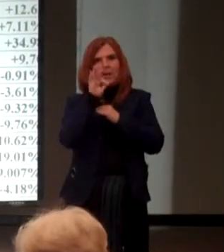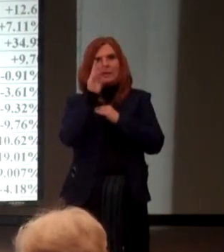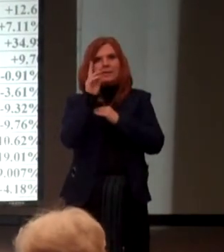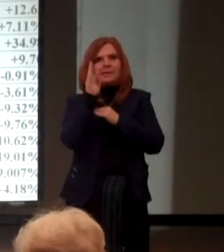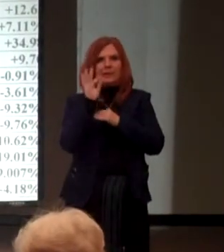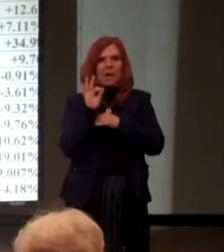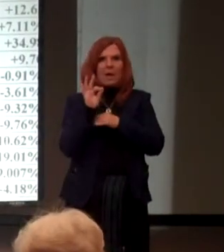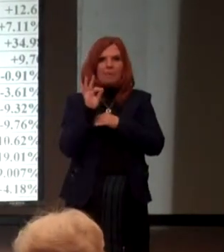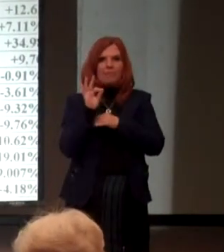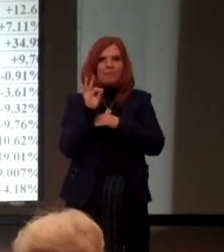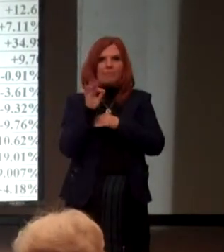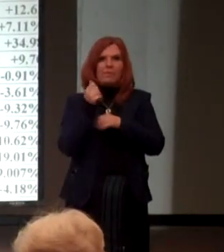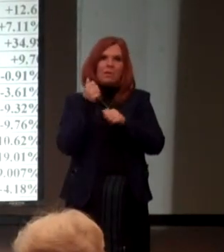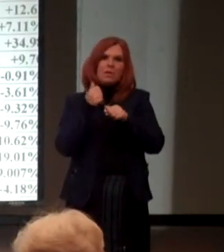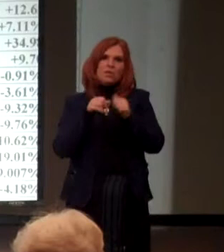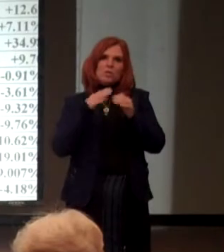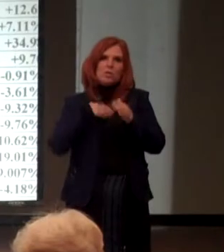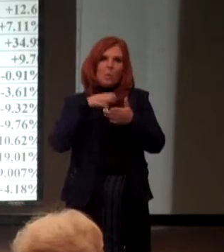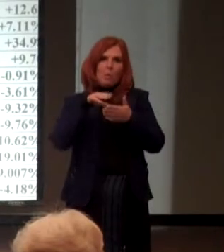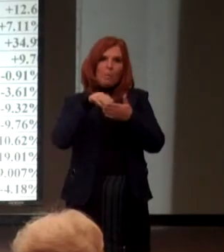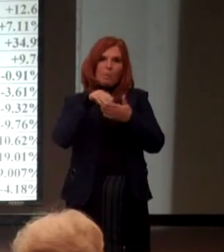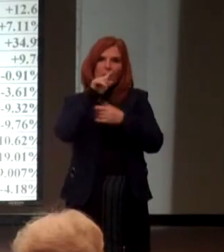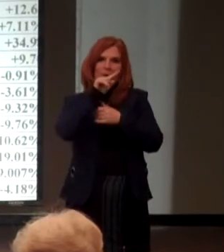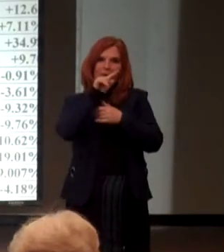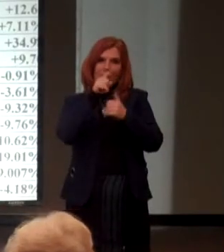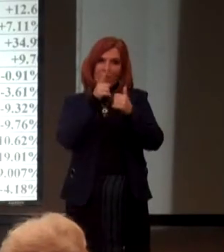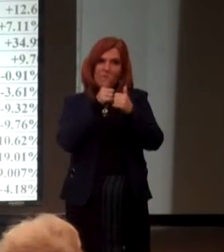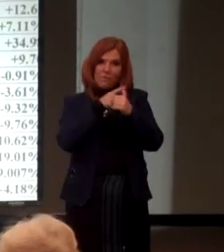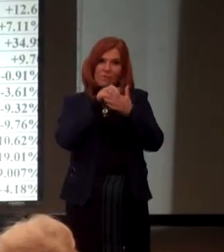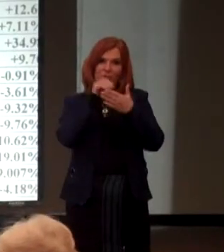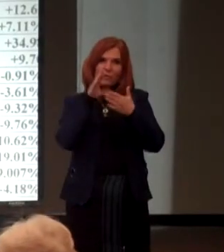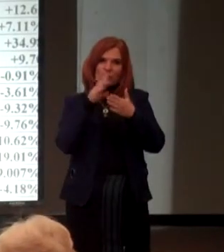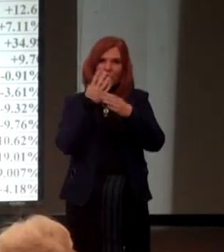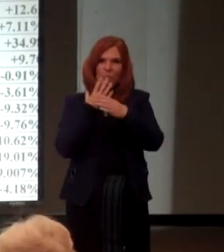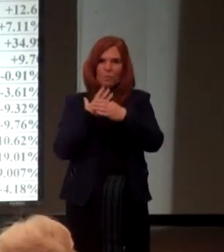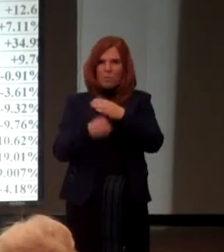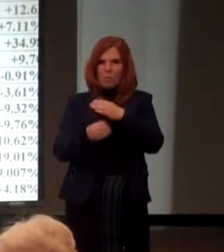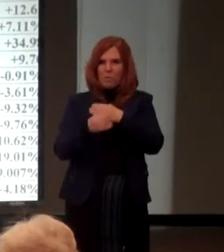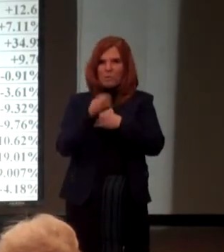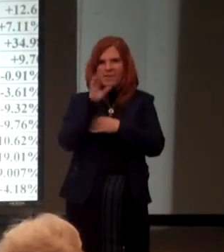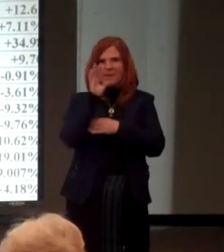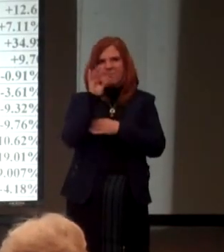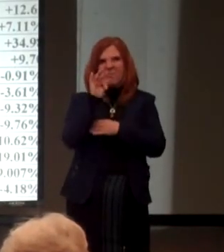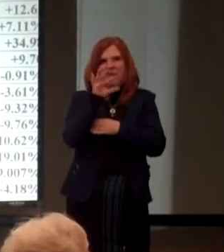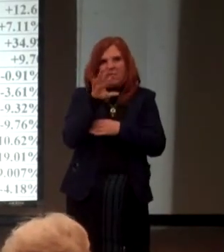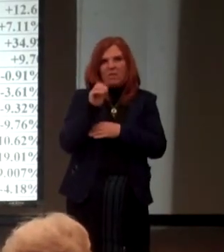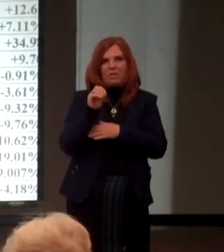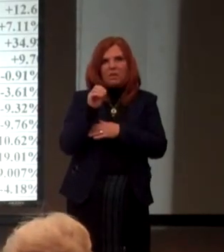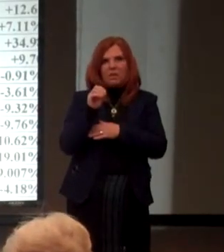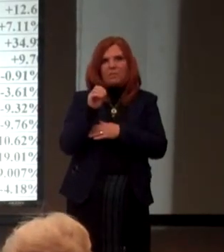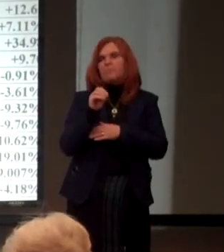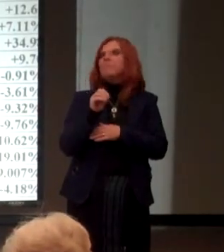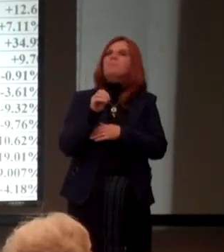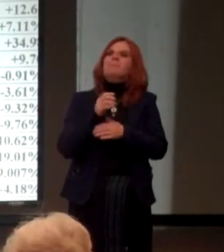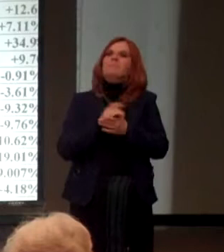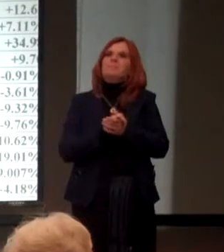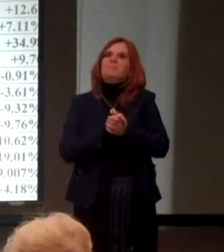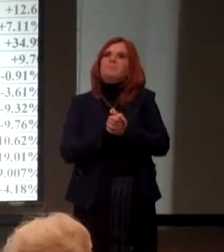1969. So my first students were born in the early 1950s.